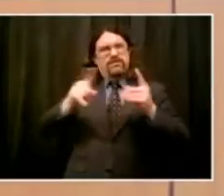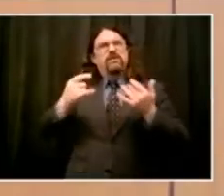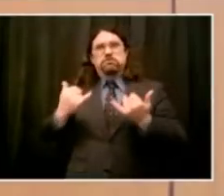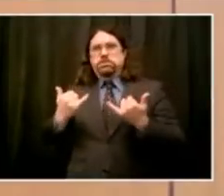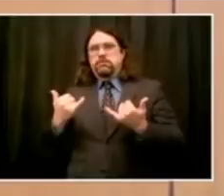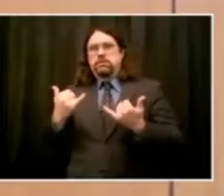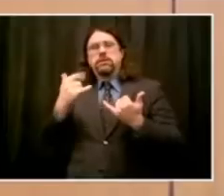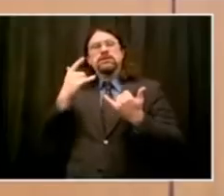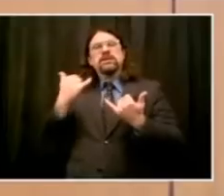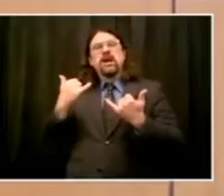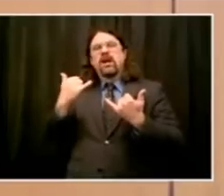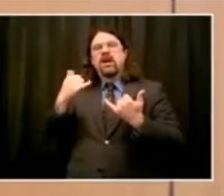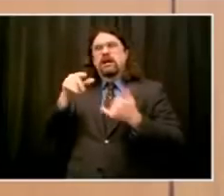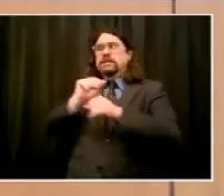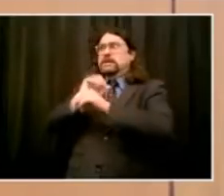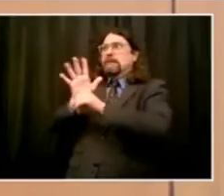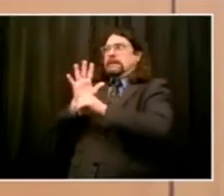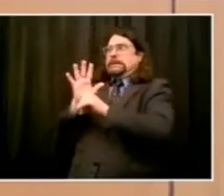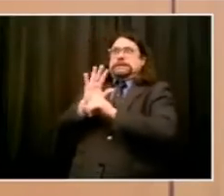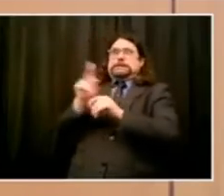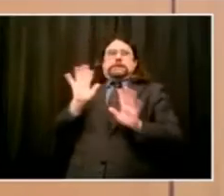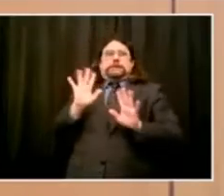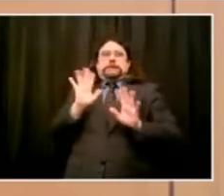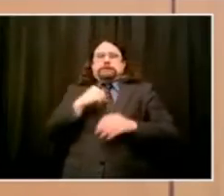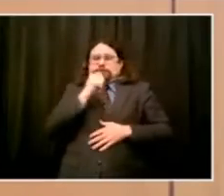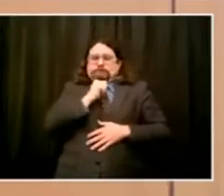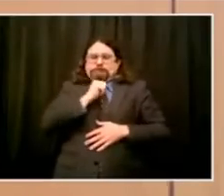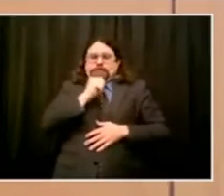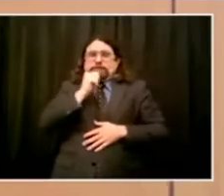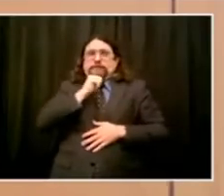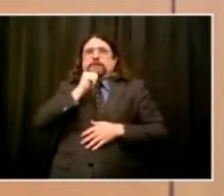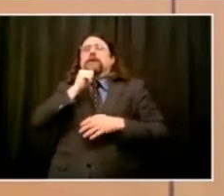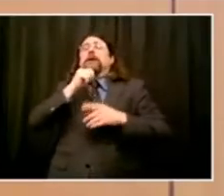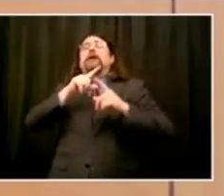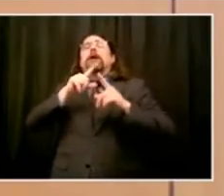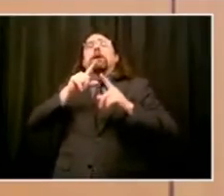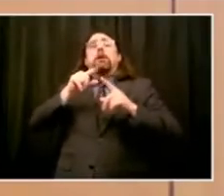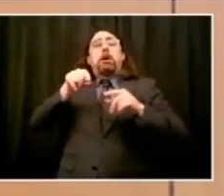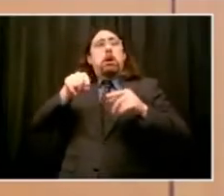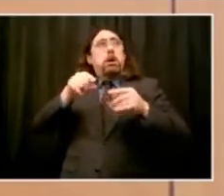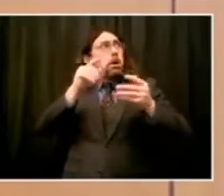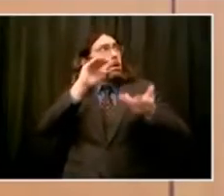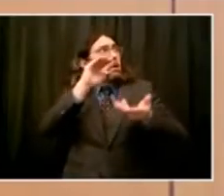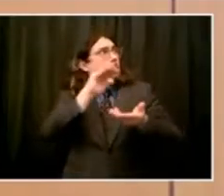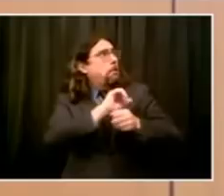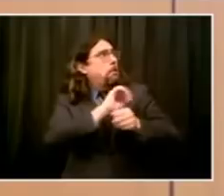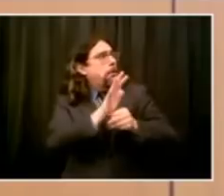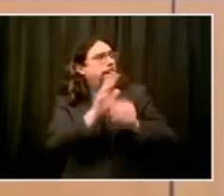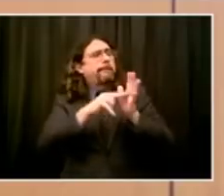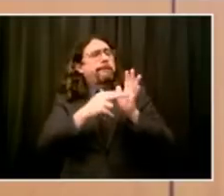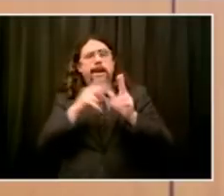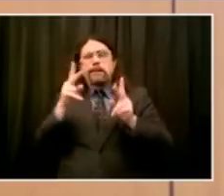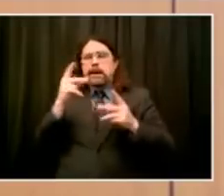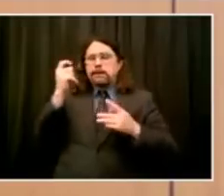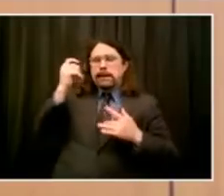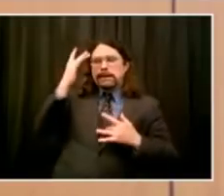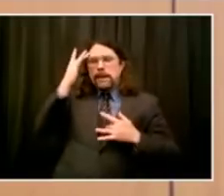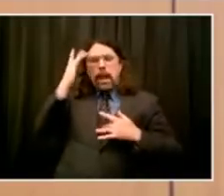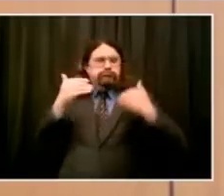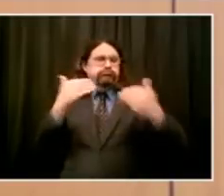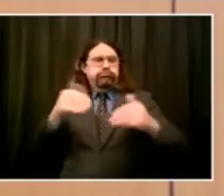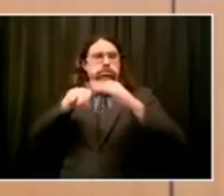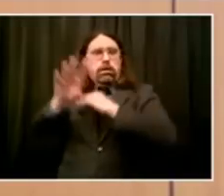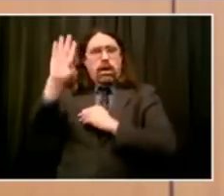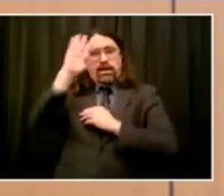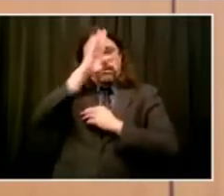the virus is continuing to be transmitted, I think we have to take these indicators as a